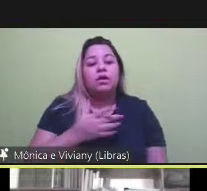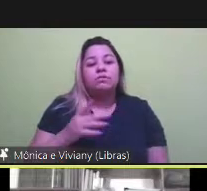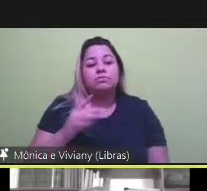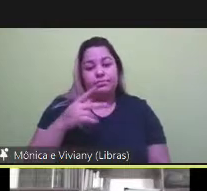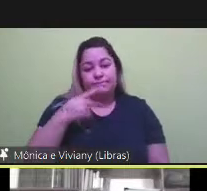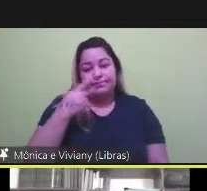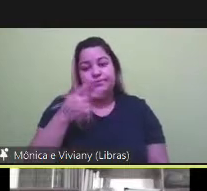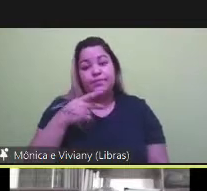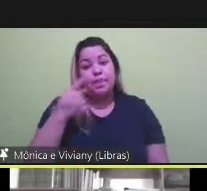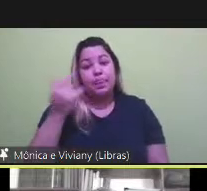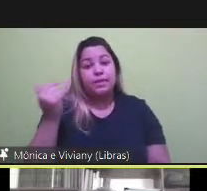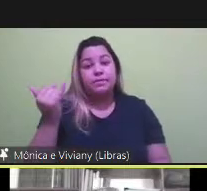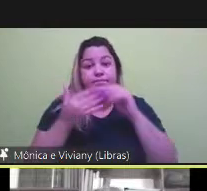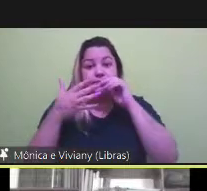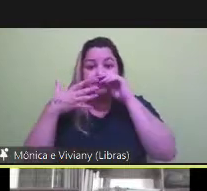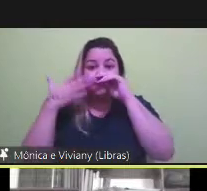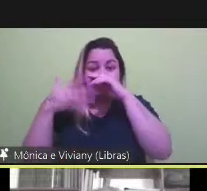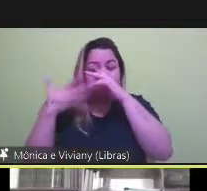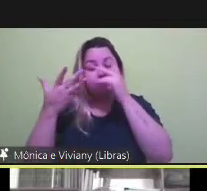colleague Montserrat.